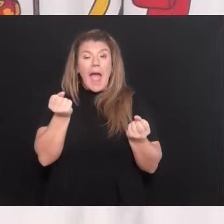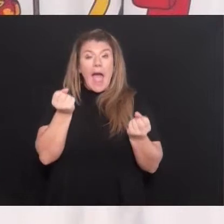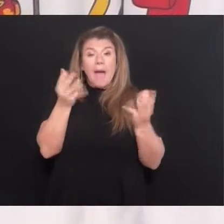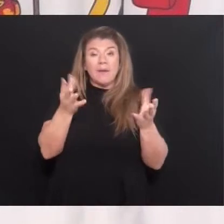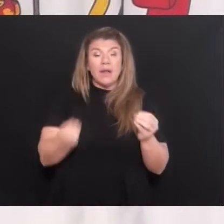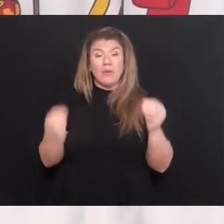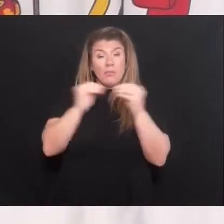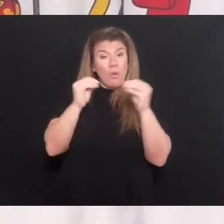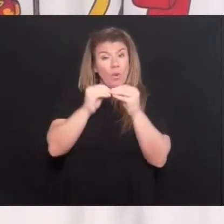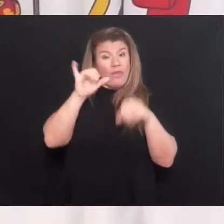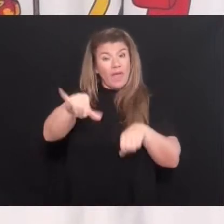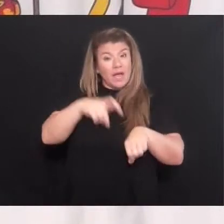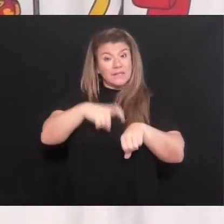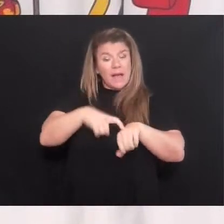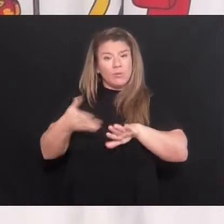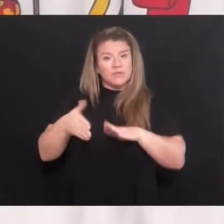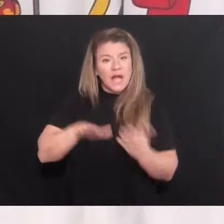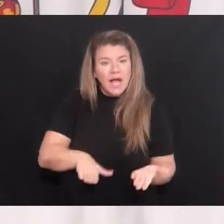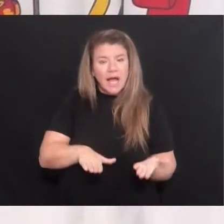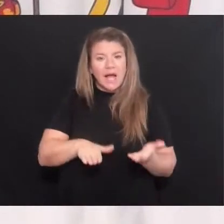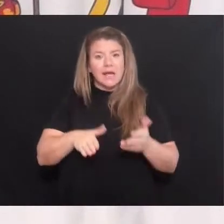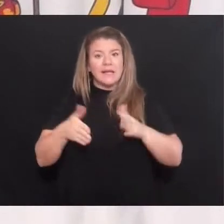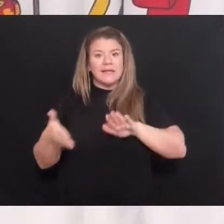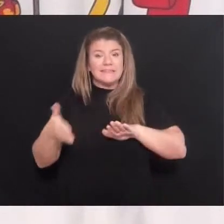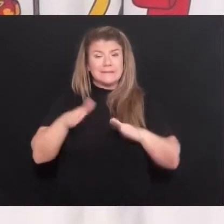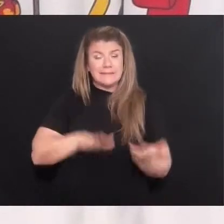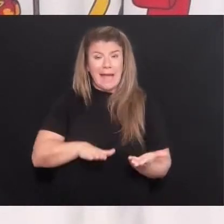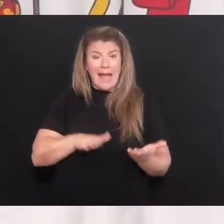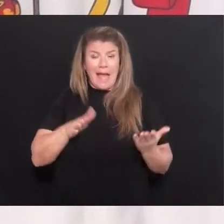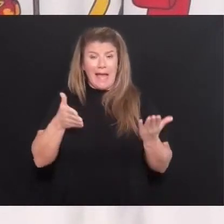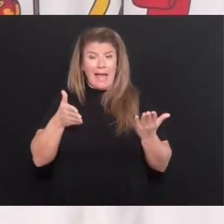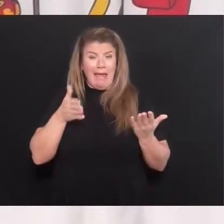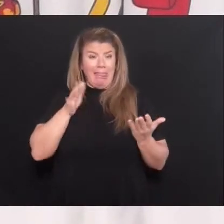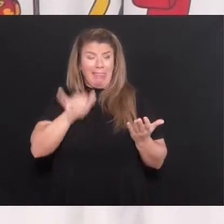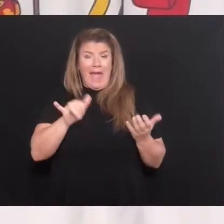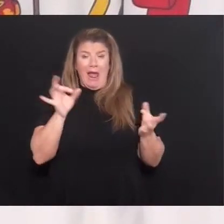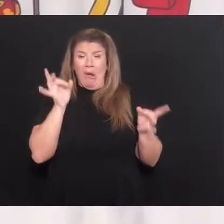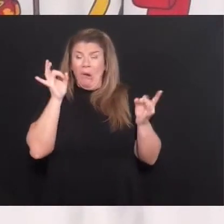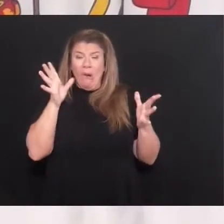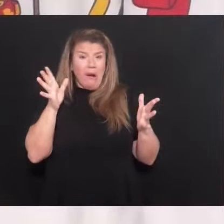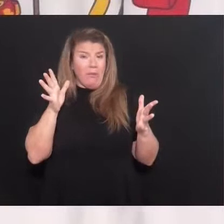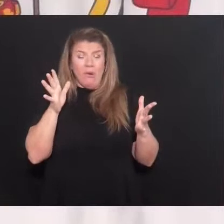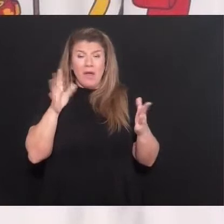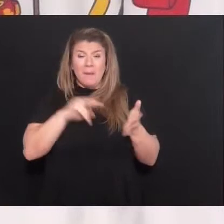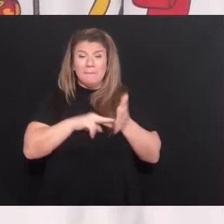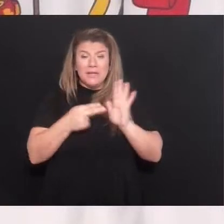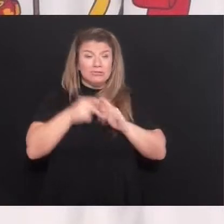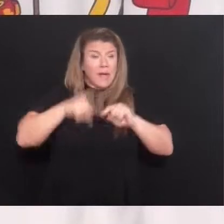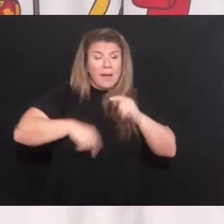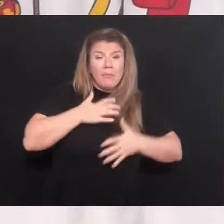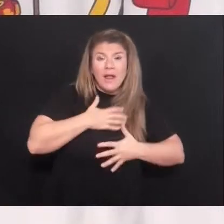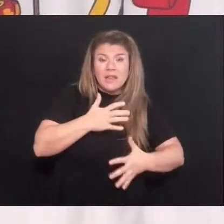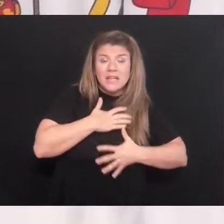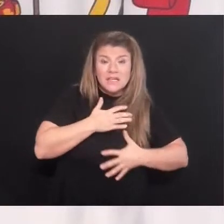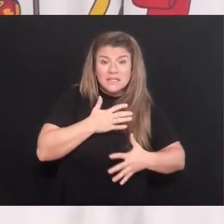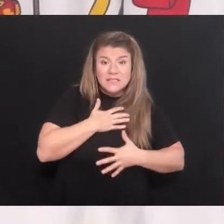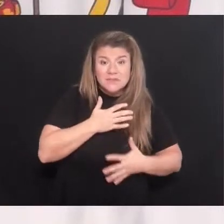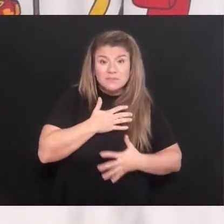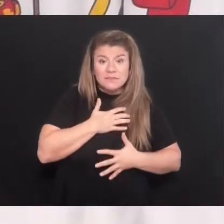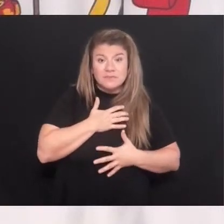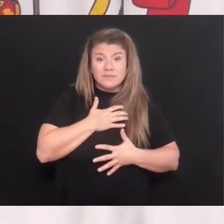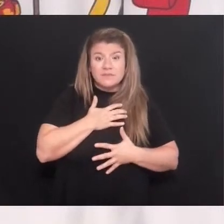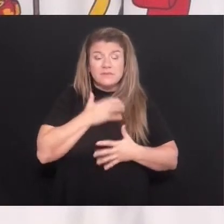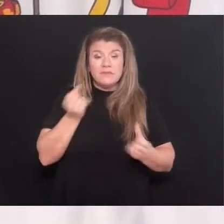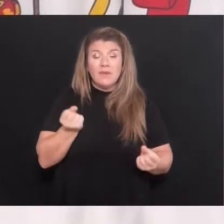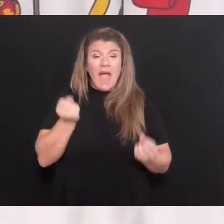die, and die a horrible death, a death where you can't breathe? I mean,